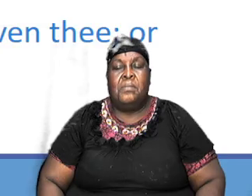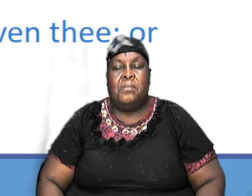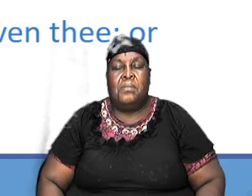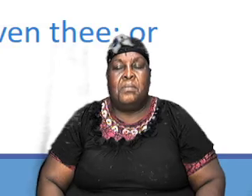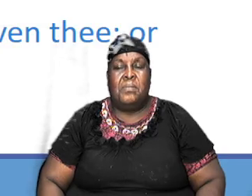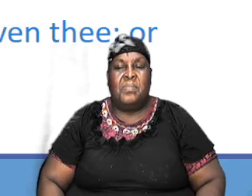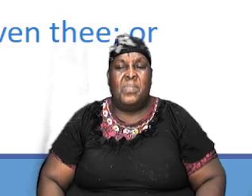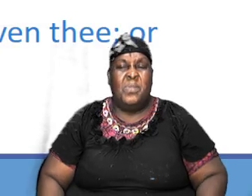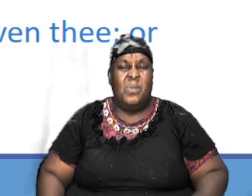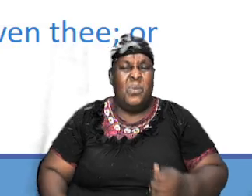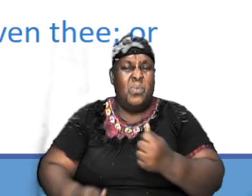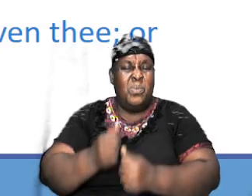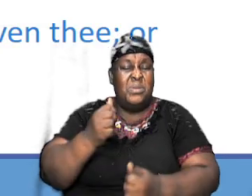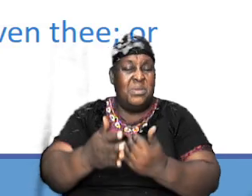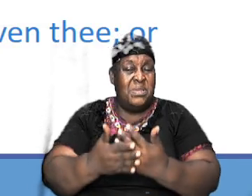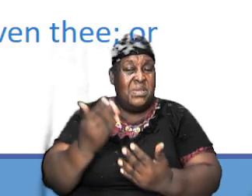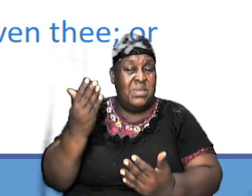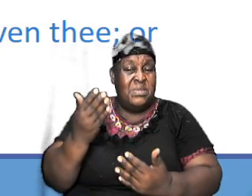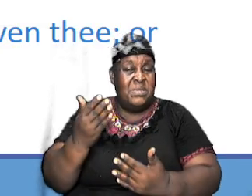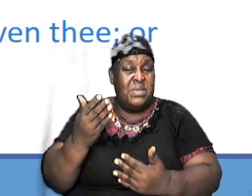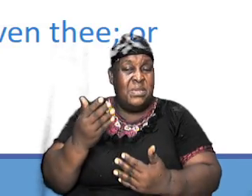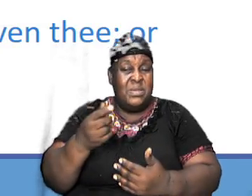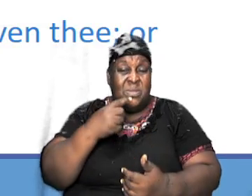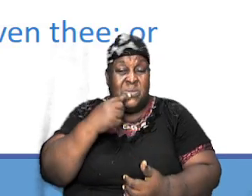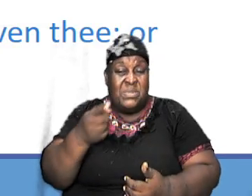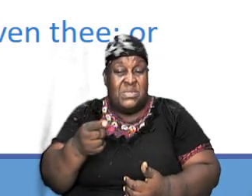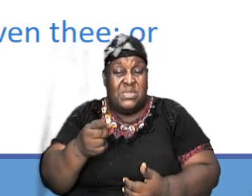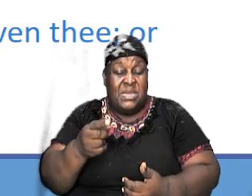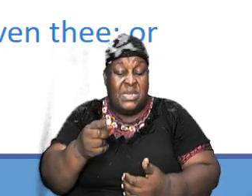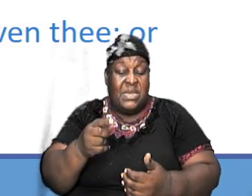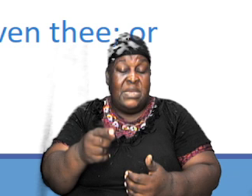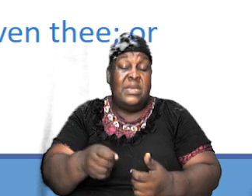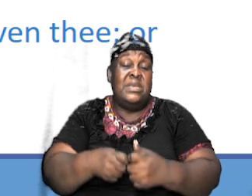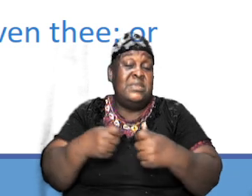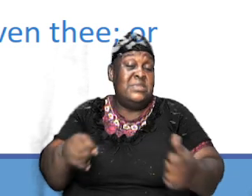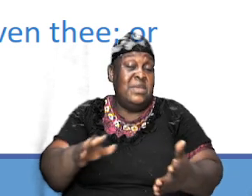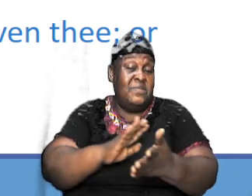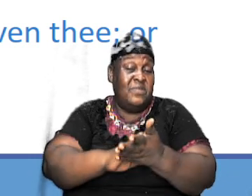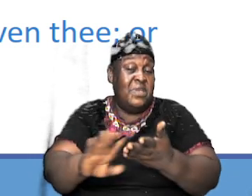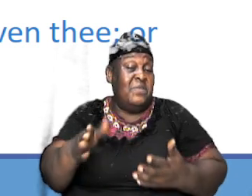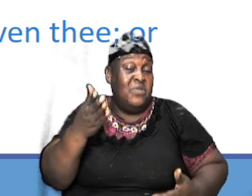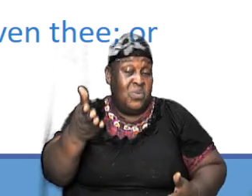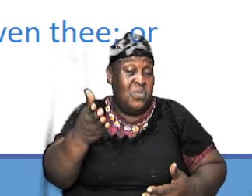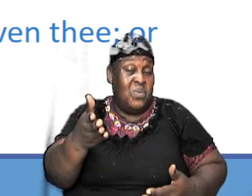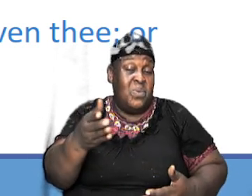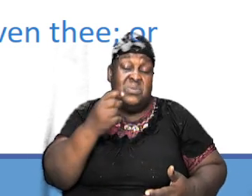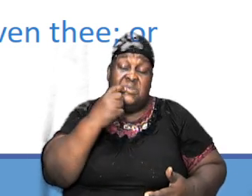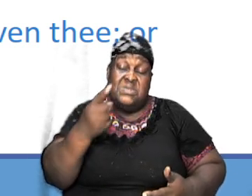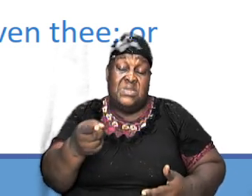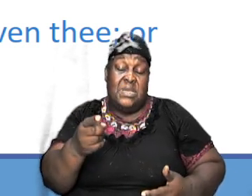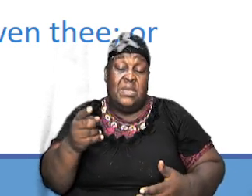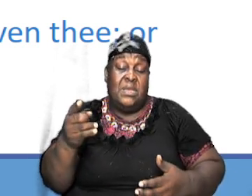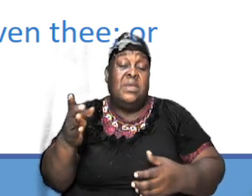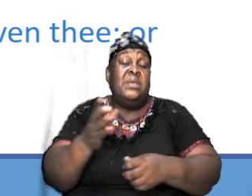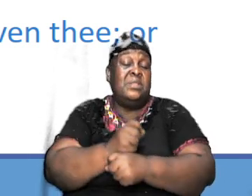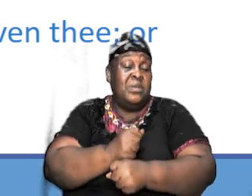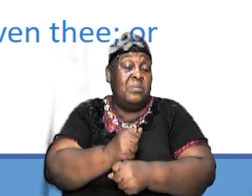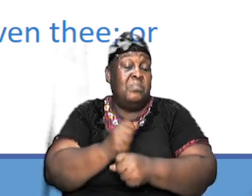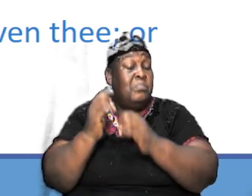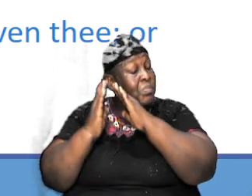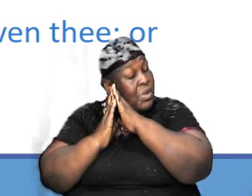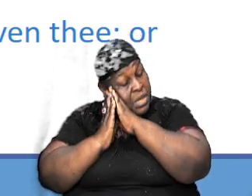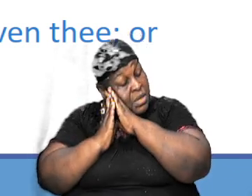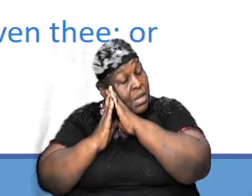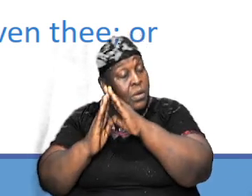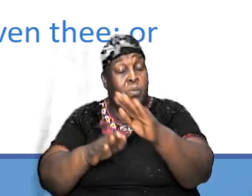Yes, yeah, so which is easier? Just to say, thy sin be forgiven thee, or to say, take up thy bed and walk? Which